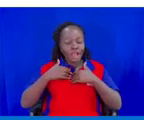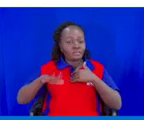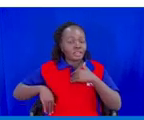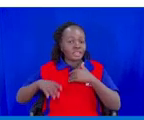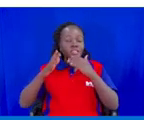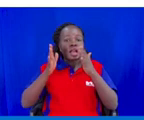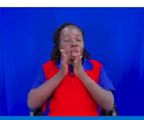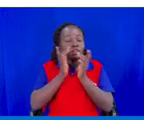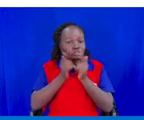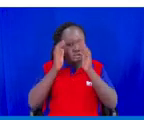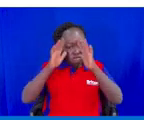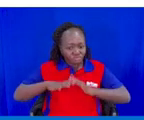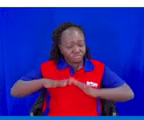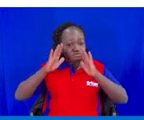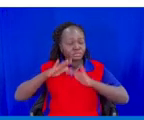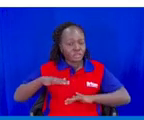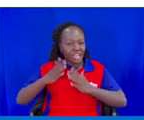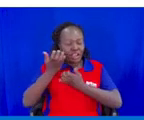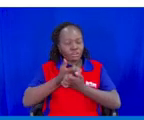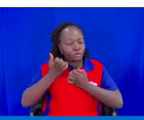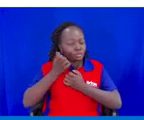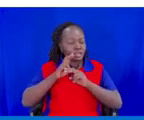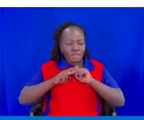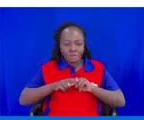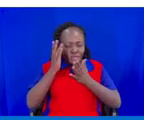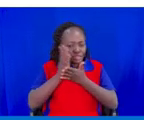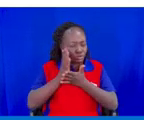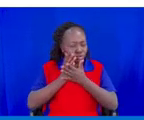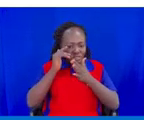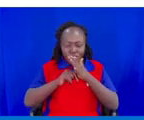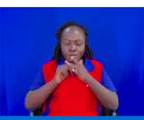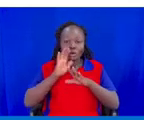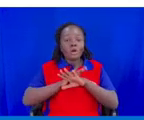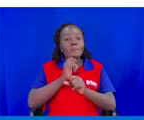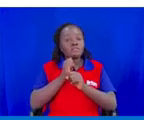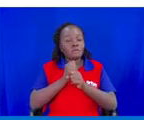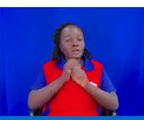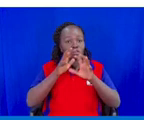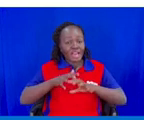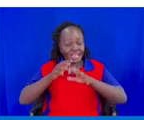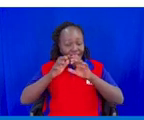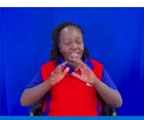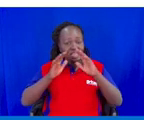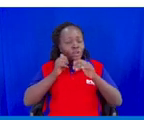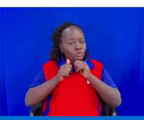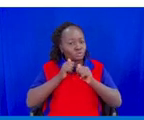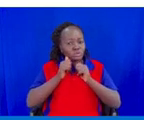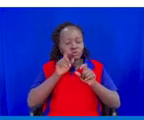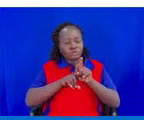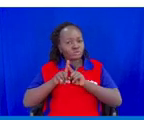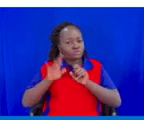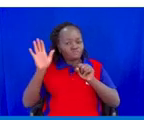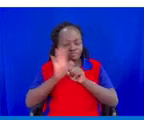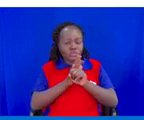short rains. Our economy heavily depends on the performance of agriculture, which accounts about 25% of our